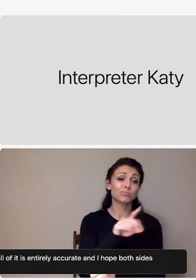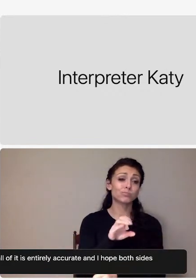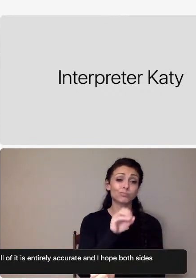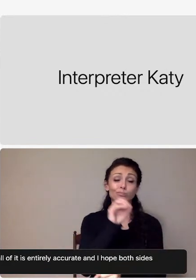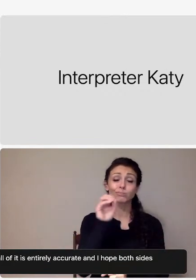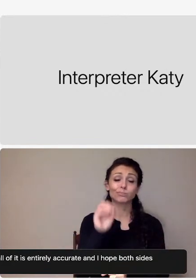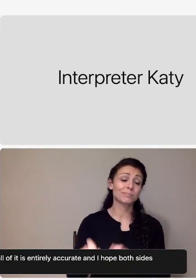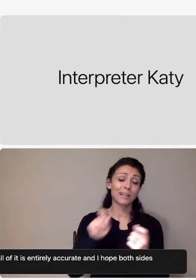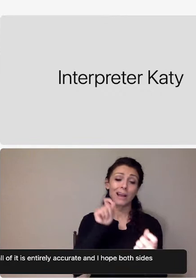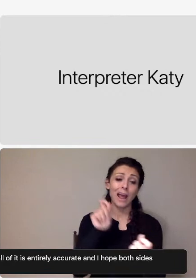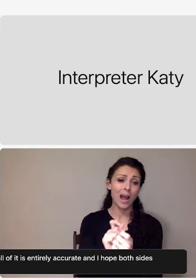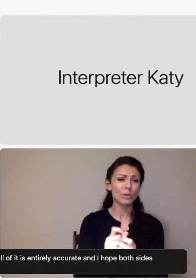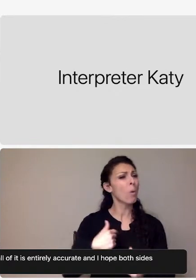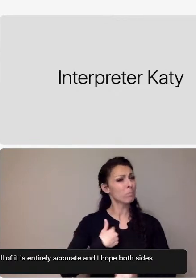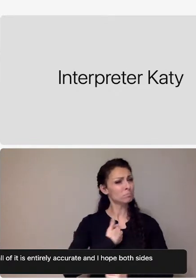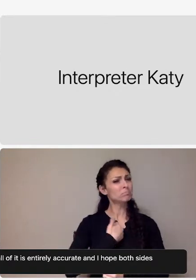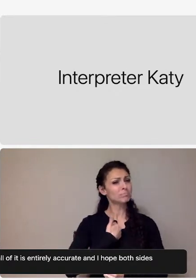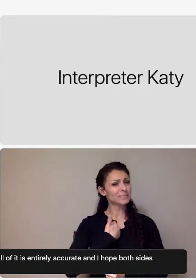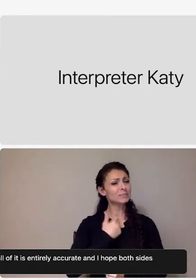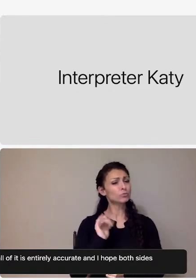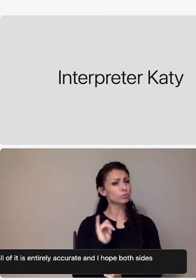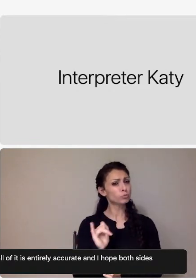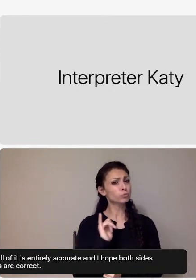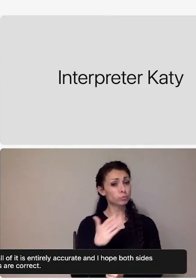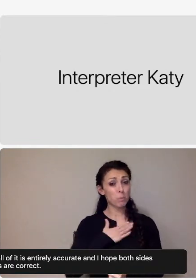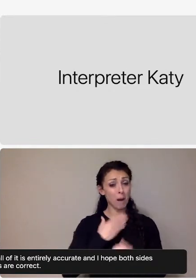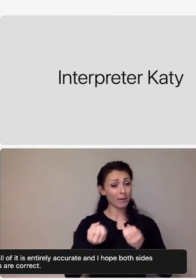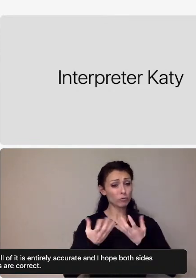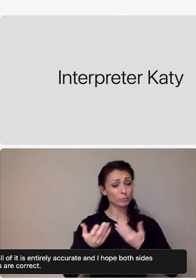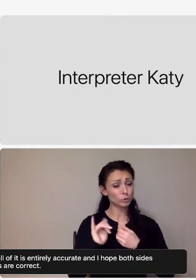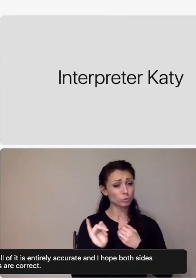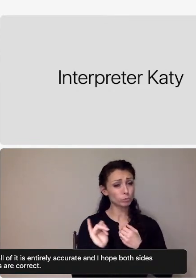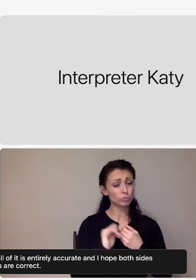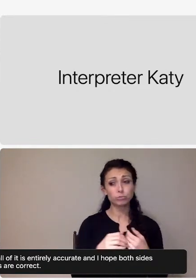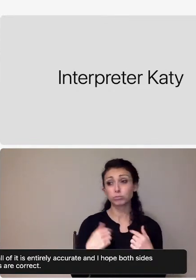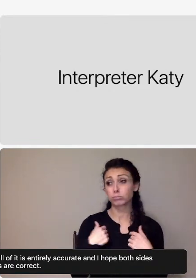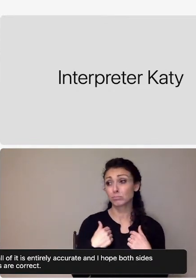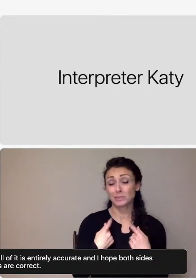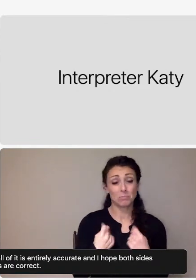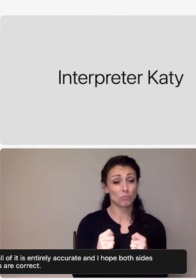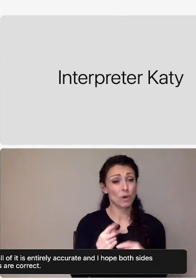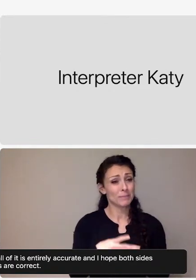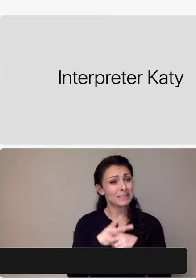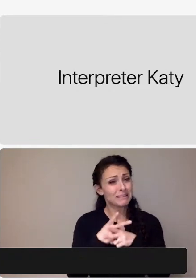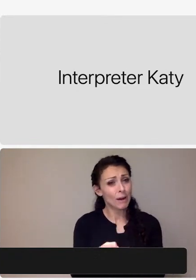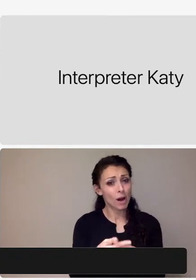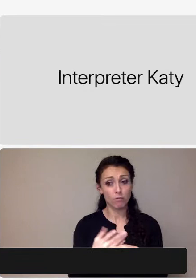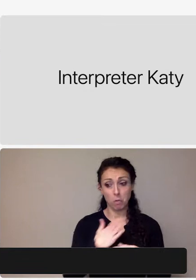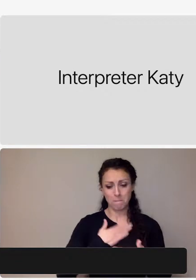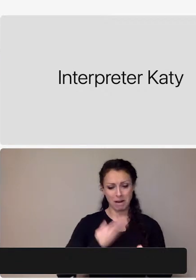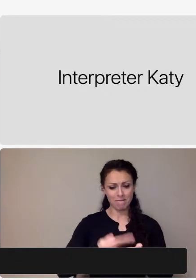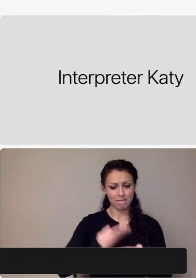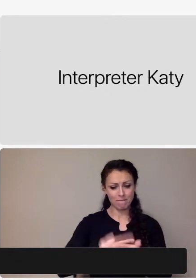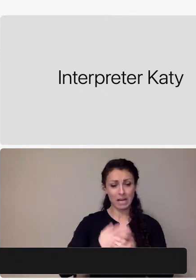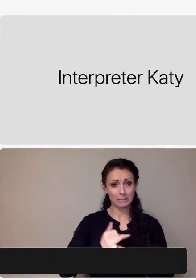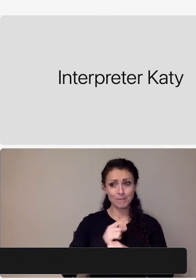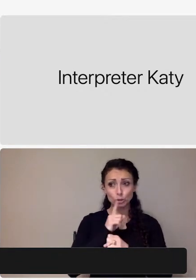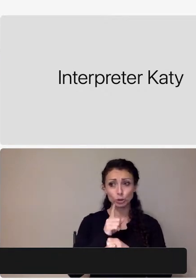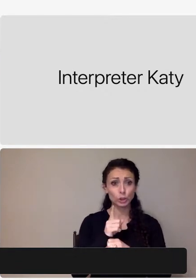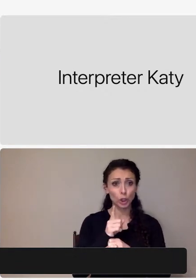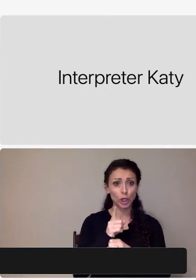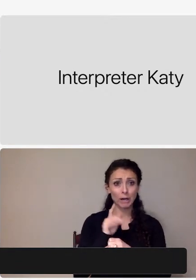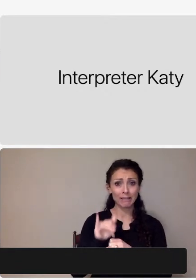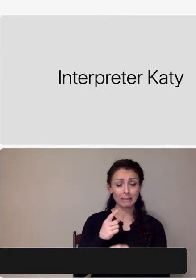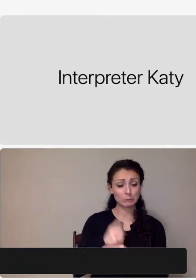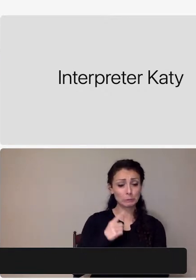making sure that things are being vetted that facts are correct uh we've heard lots about what other districts are doing um but as i have